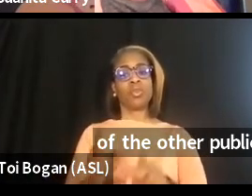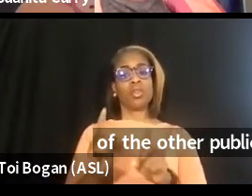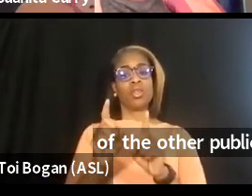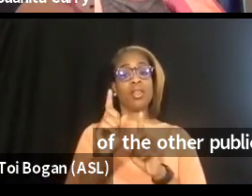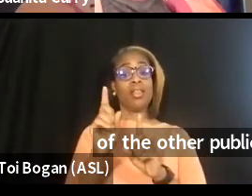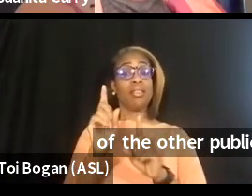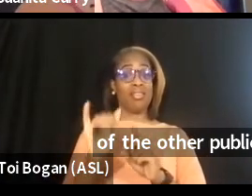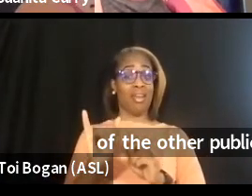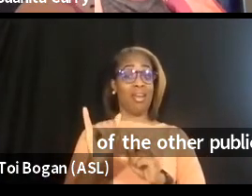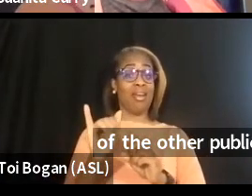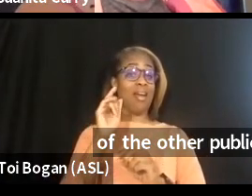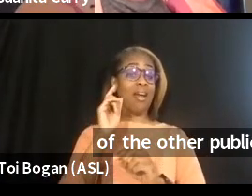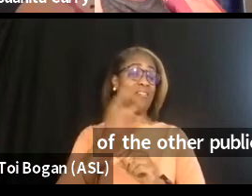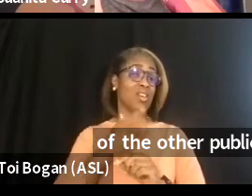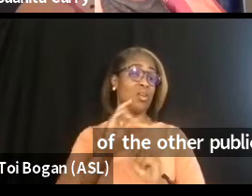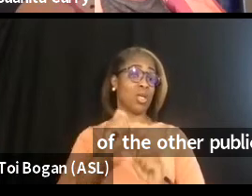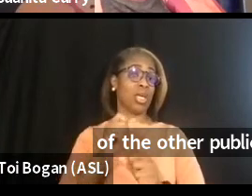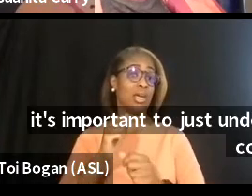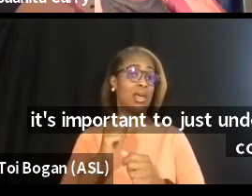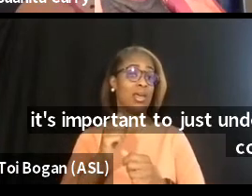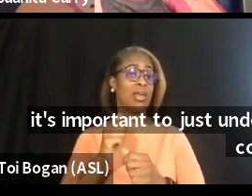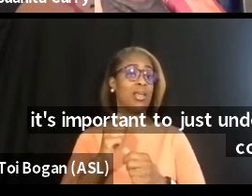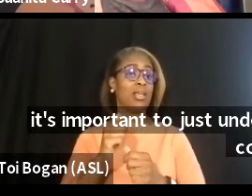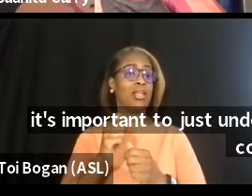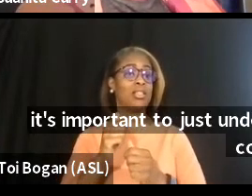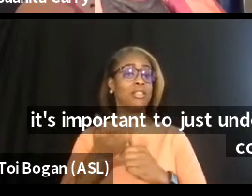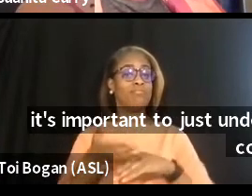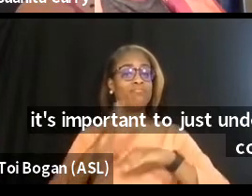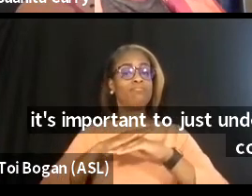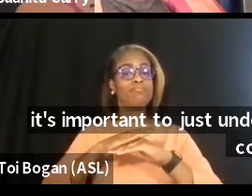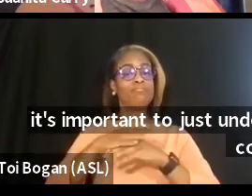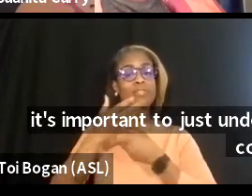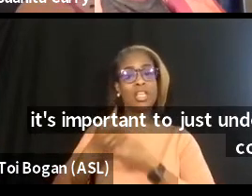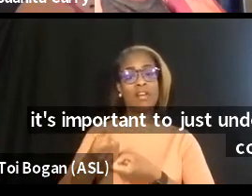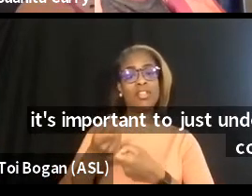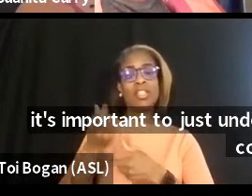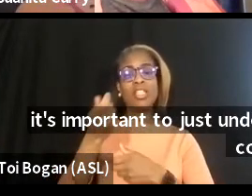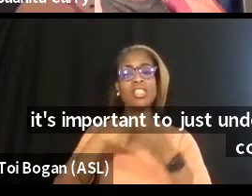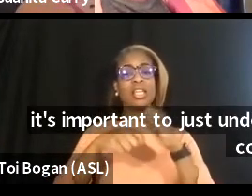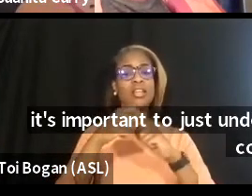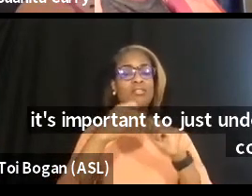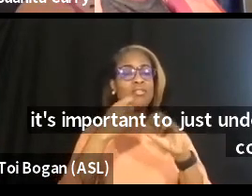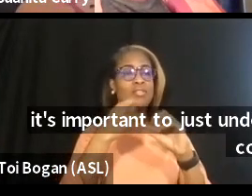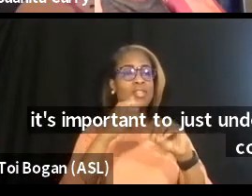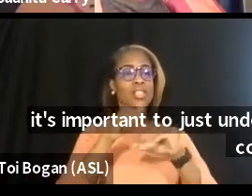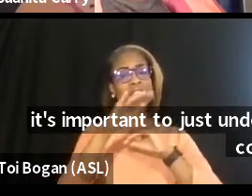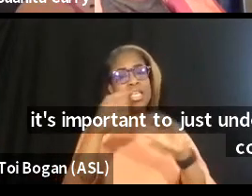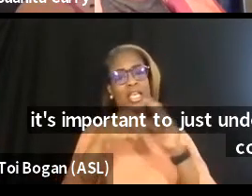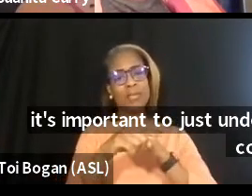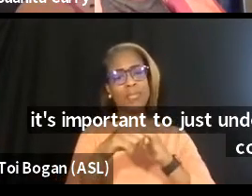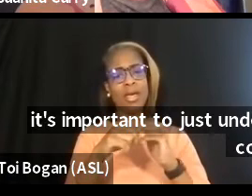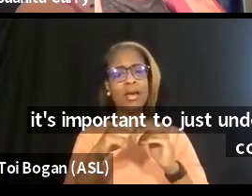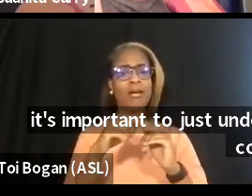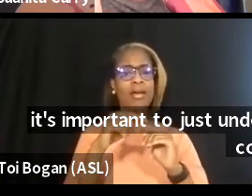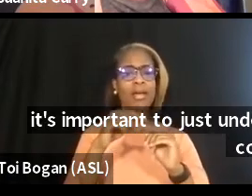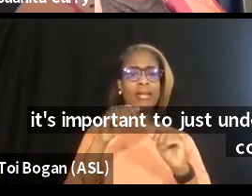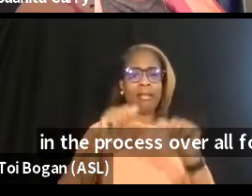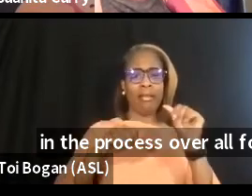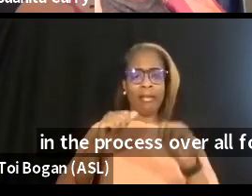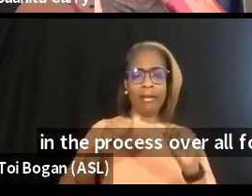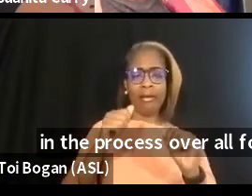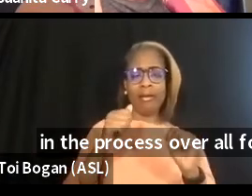the confidence in the process overall for the members of the public, right? Instead of sending an email and being unsure how you're going to see that data file or